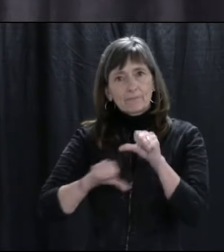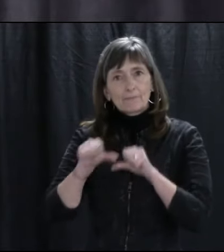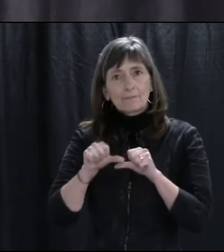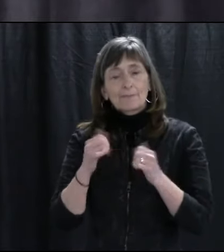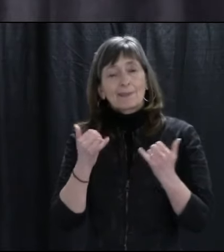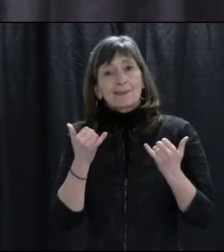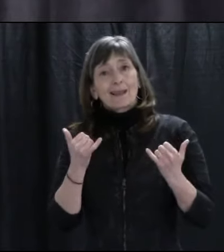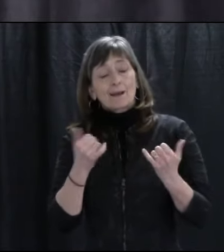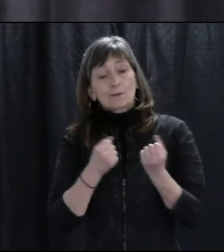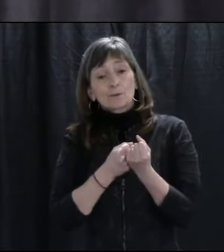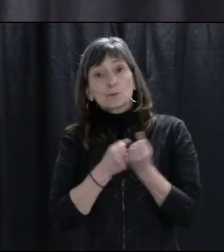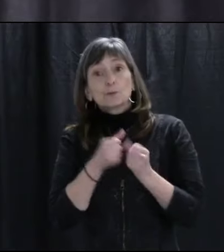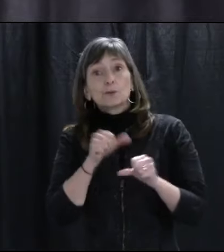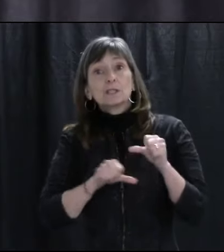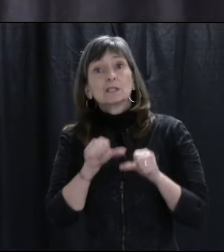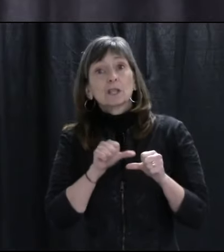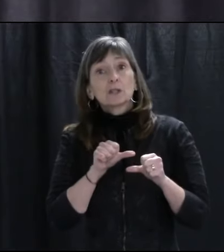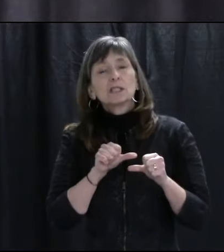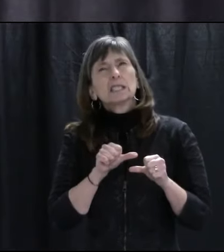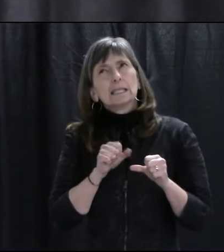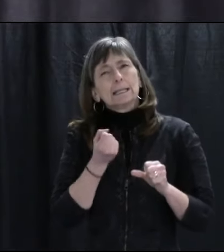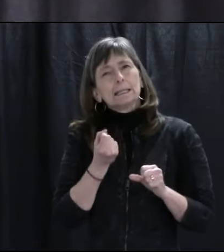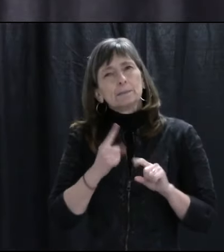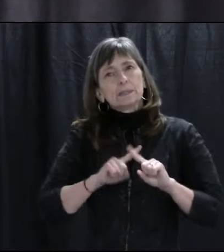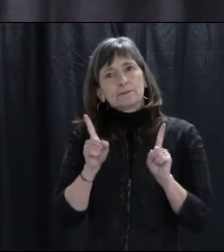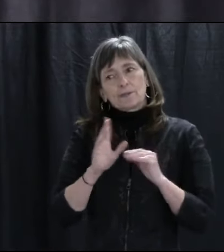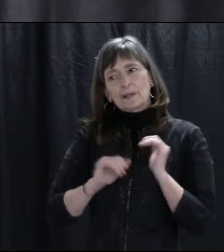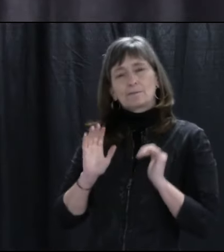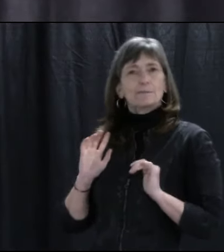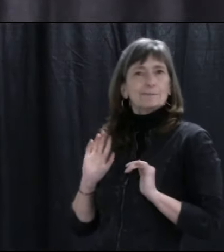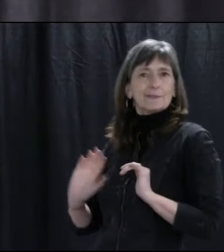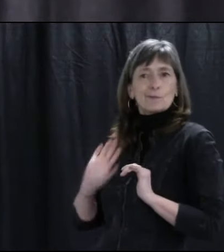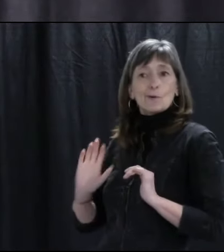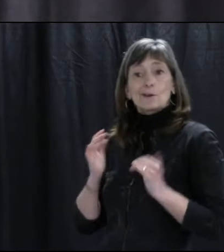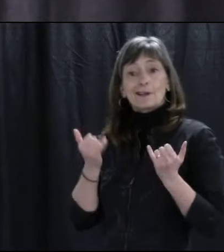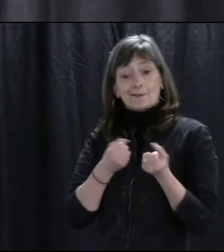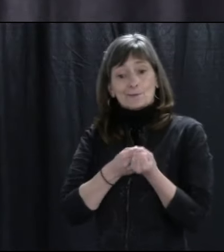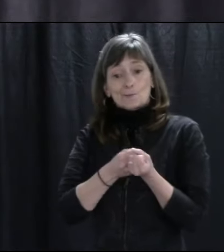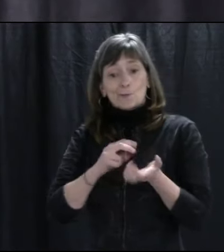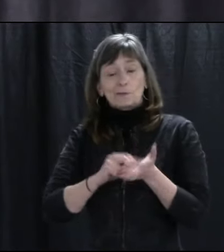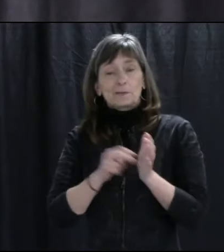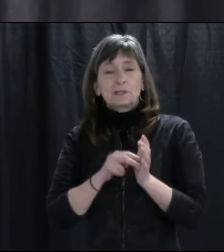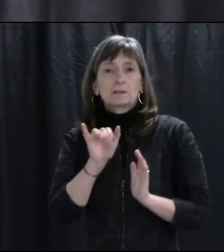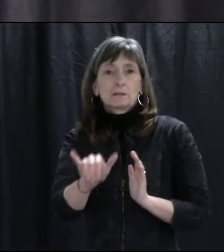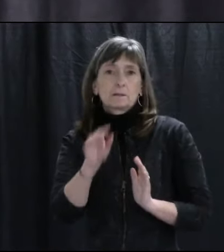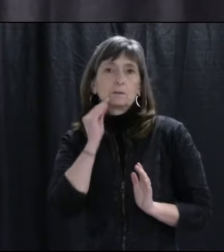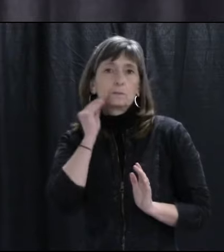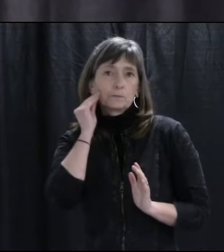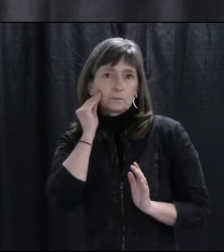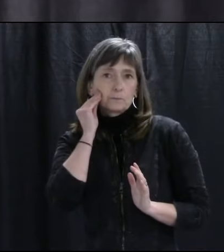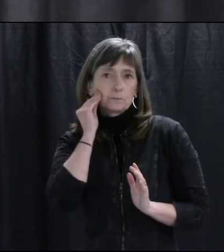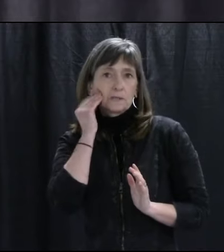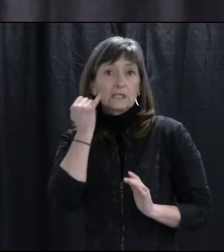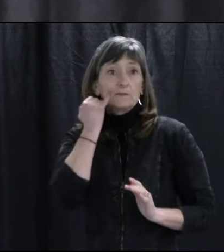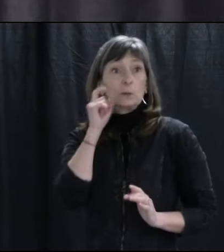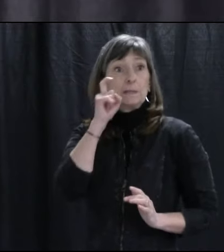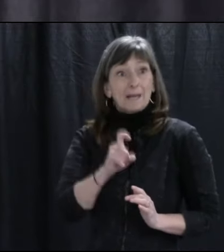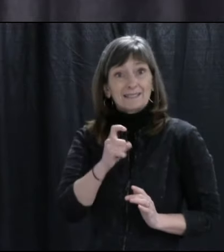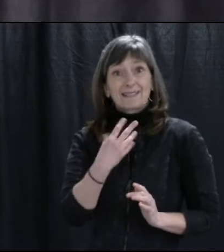family, friends, and neighbours takes on a different meaning. Support now means staying home, unless it is essential to go